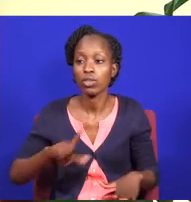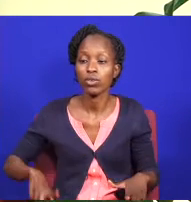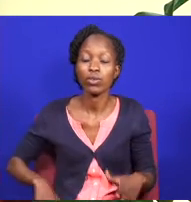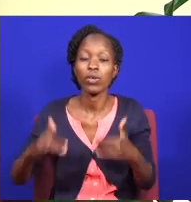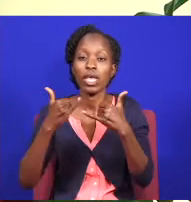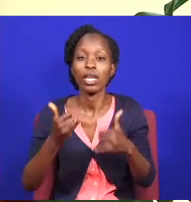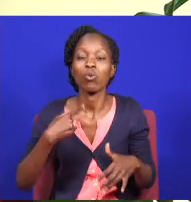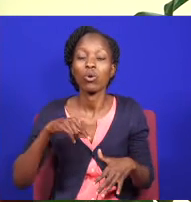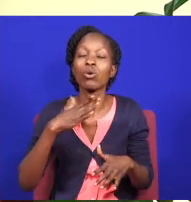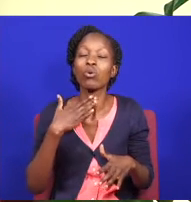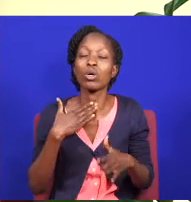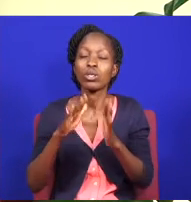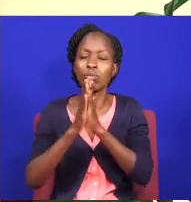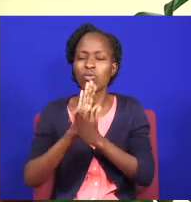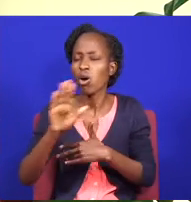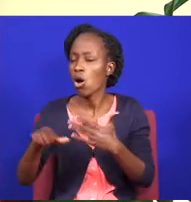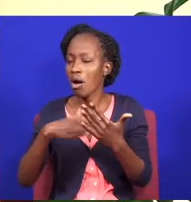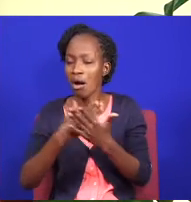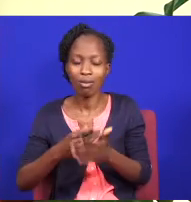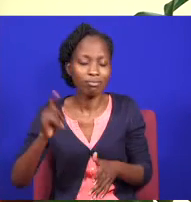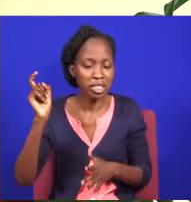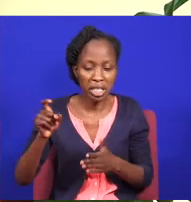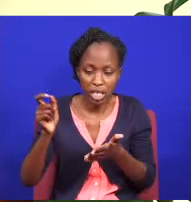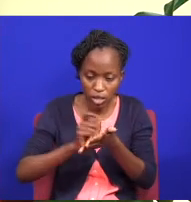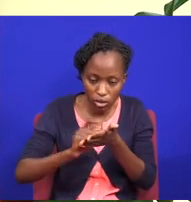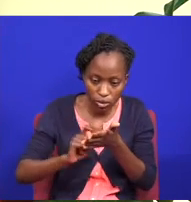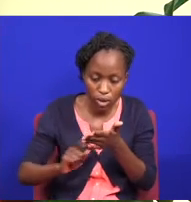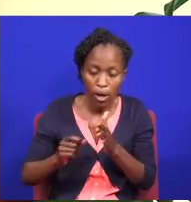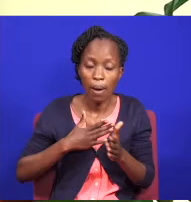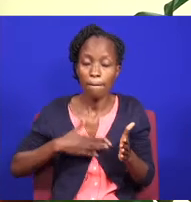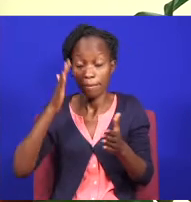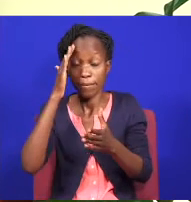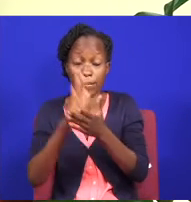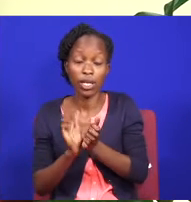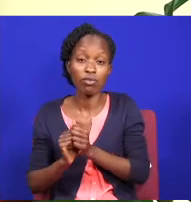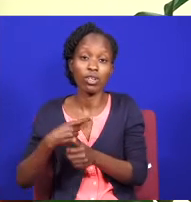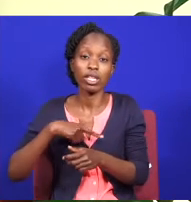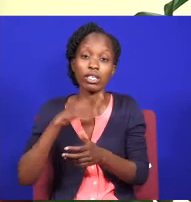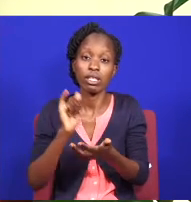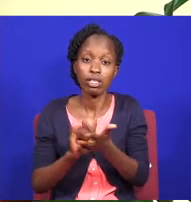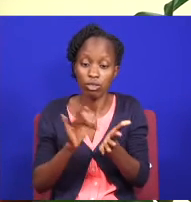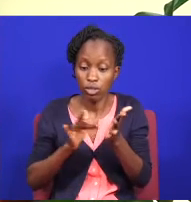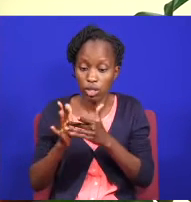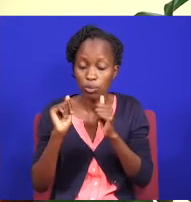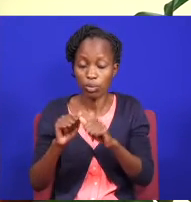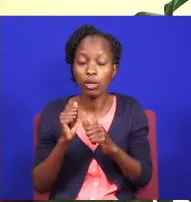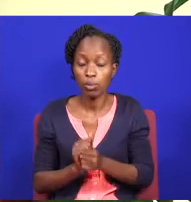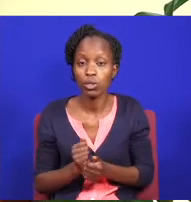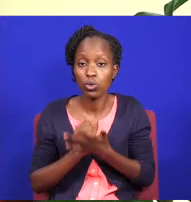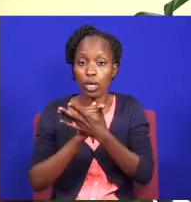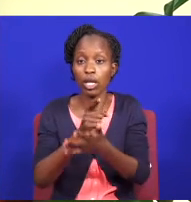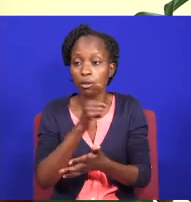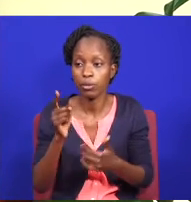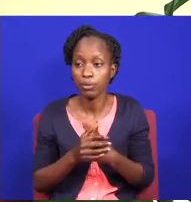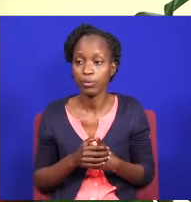pray for all the needs that we have written down. Kindly believe with us that Jesus will be able to see you through. Kiama will lead